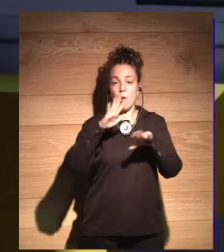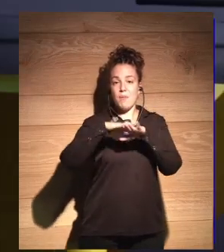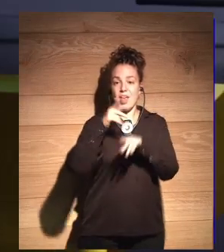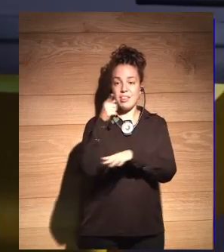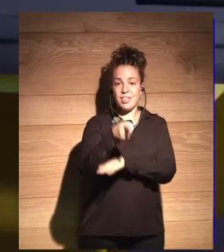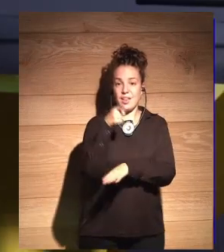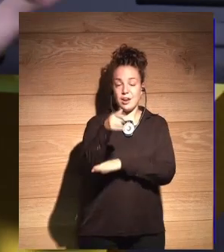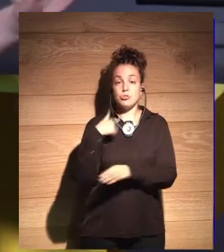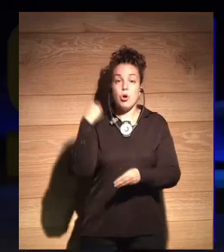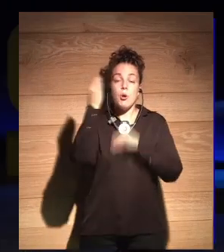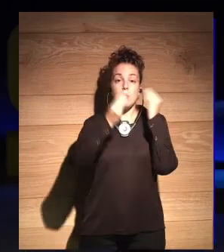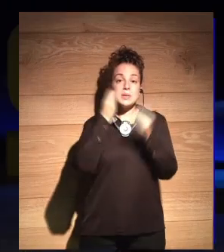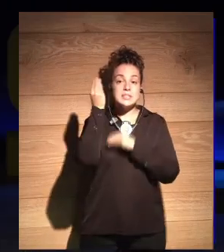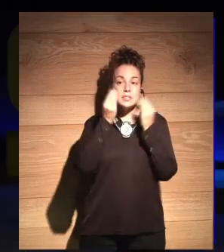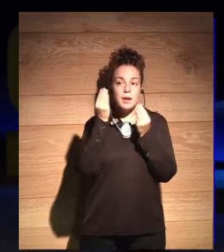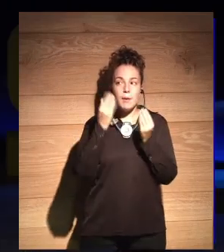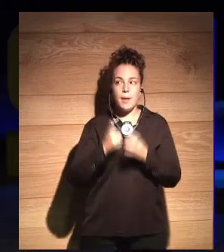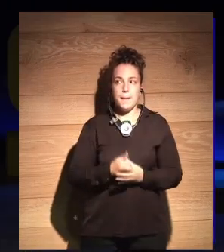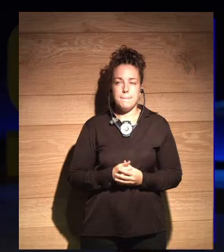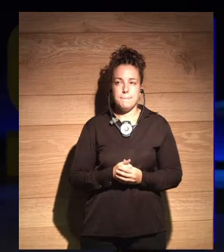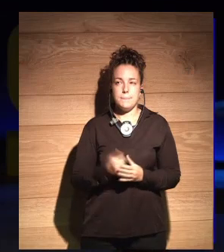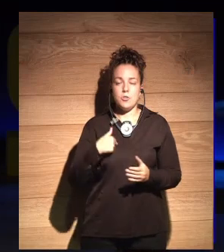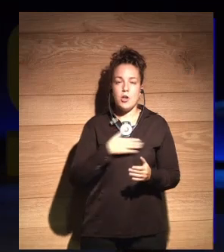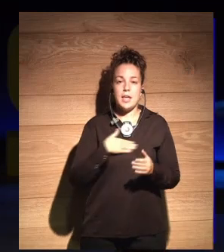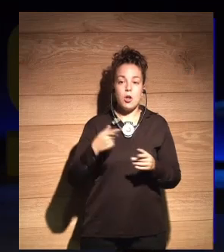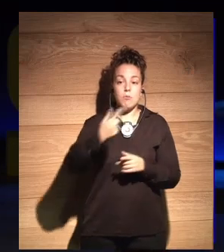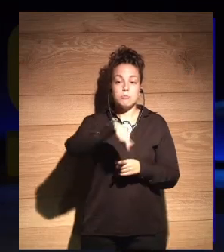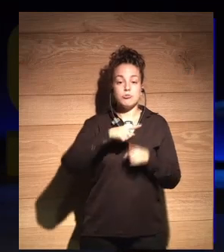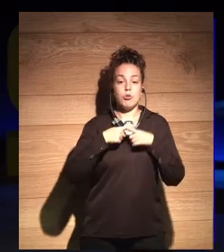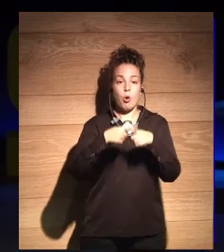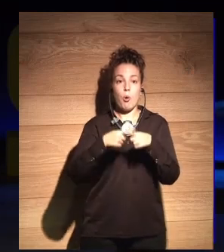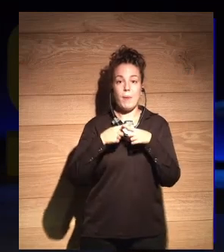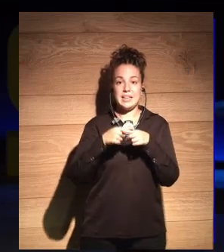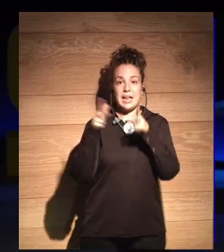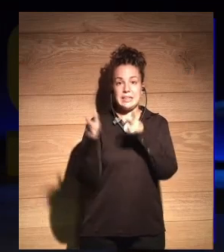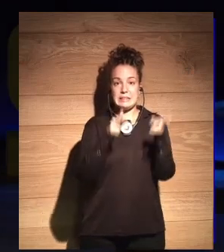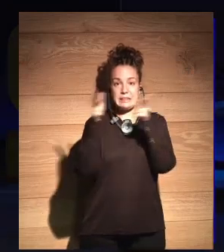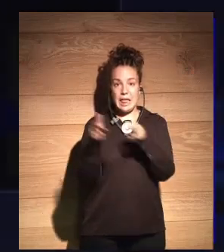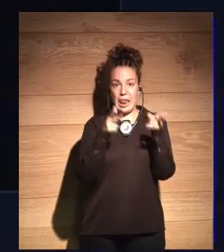the final trailer of how it actually came out, and we'll work backwards from there.